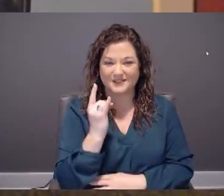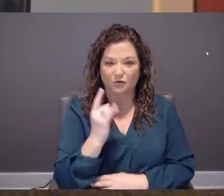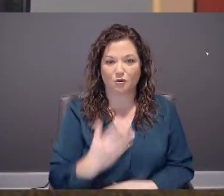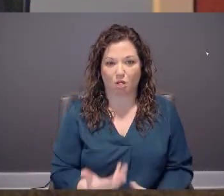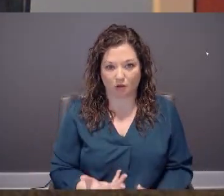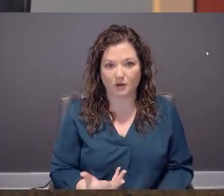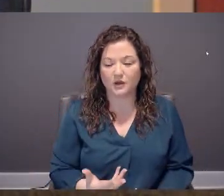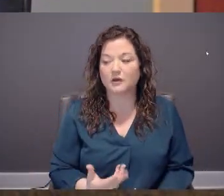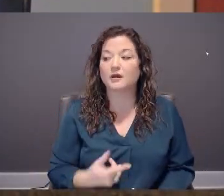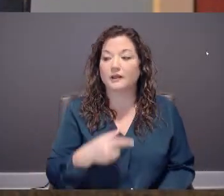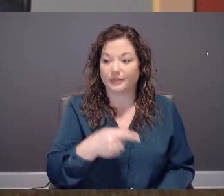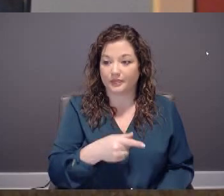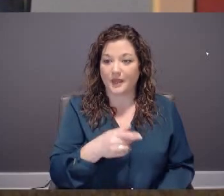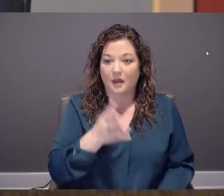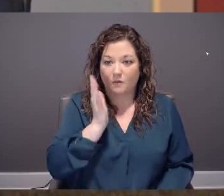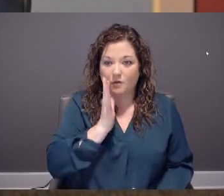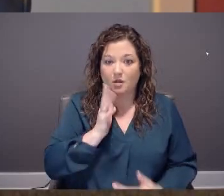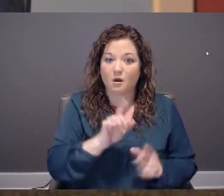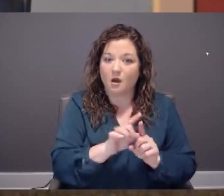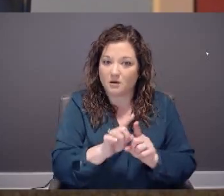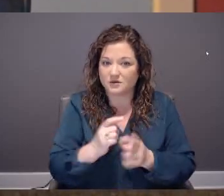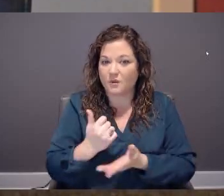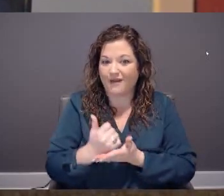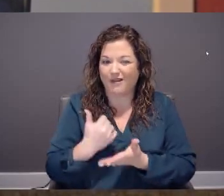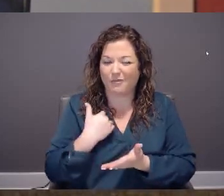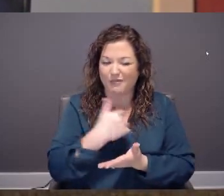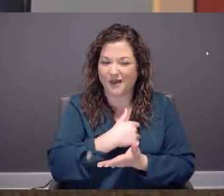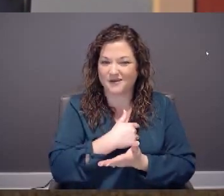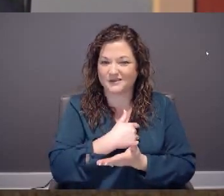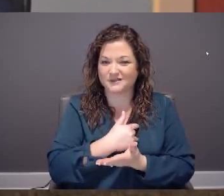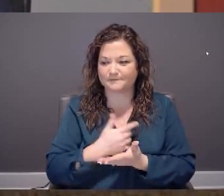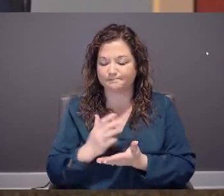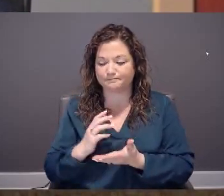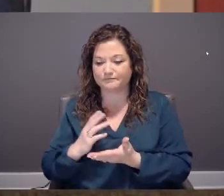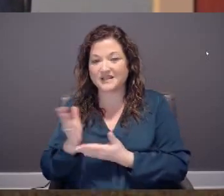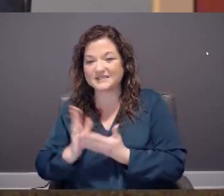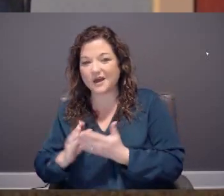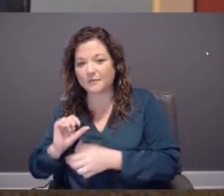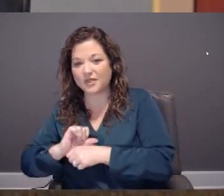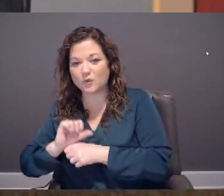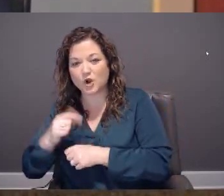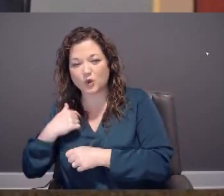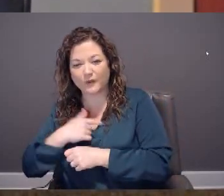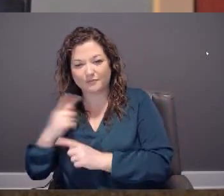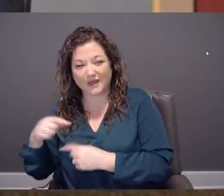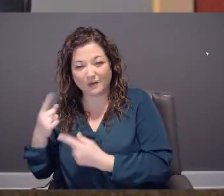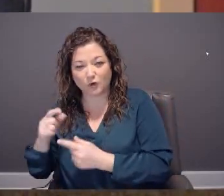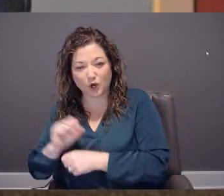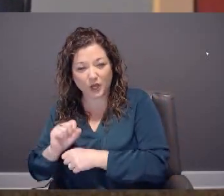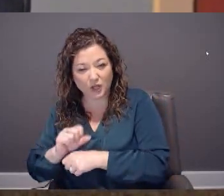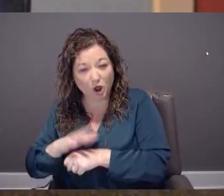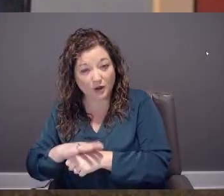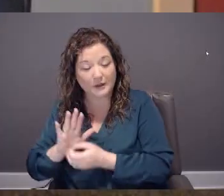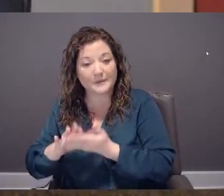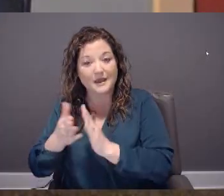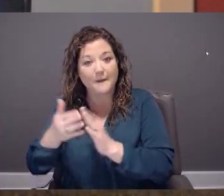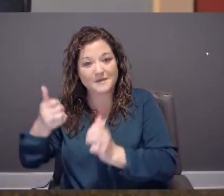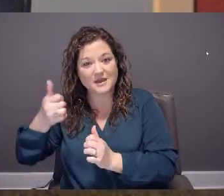That also kind of helps us advance with some work that we've been working on for a while, you know, becoming a smarter city, having